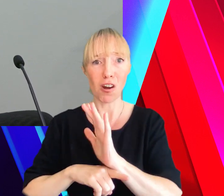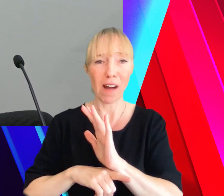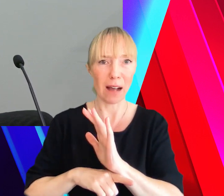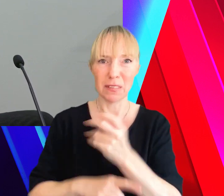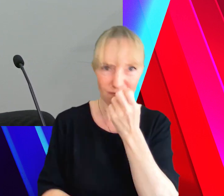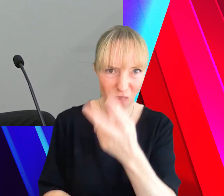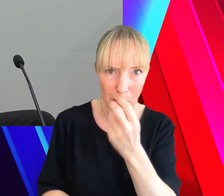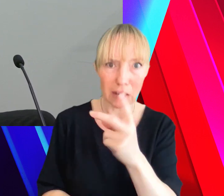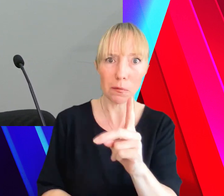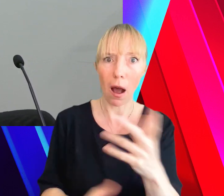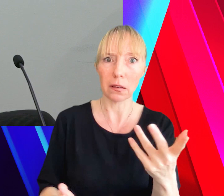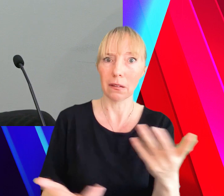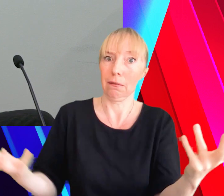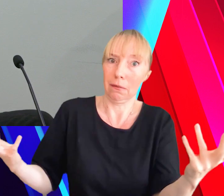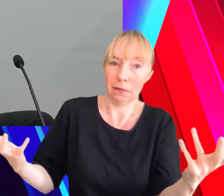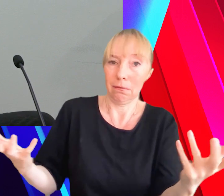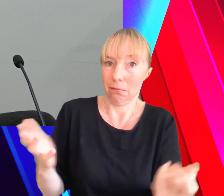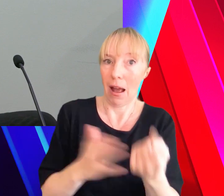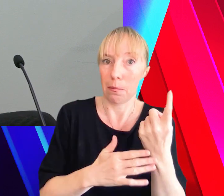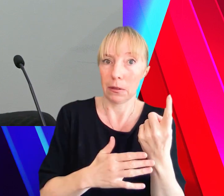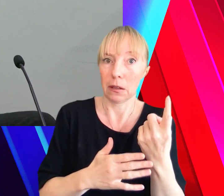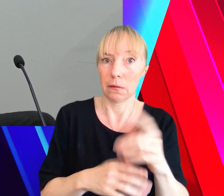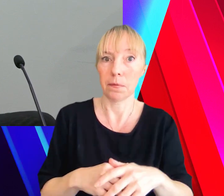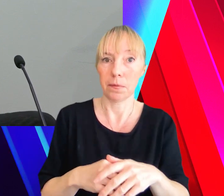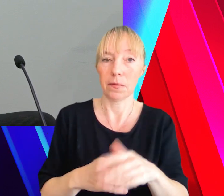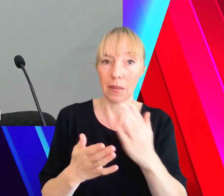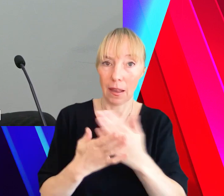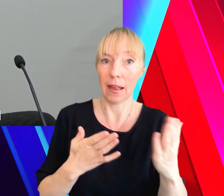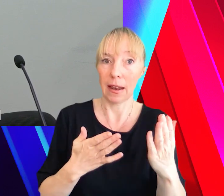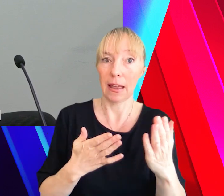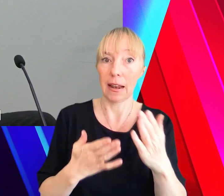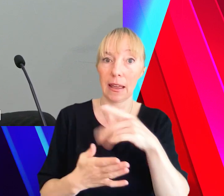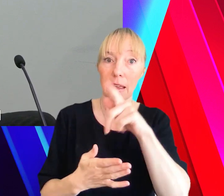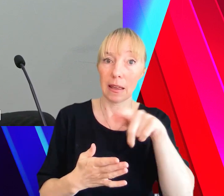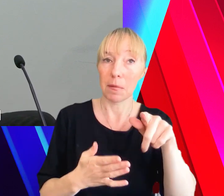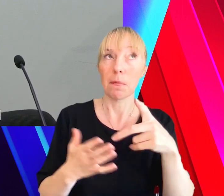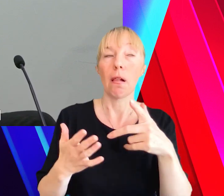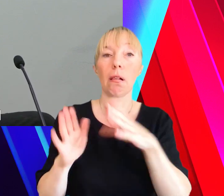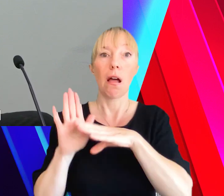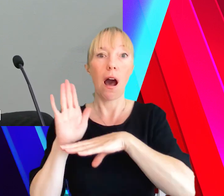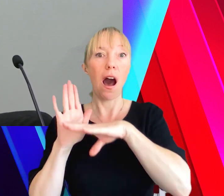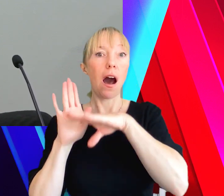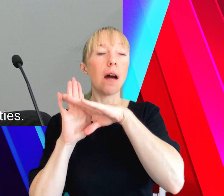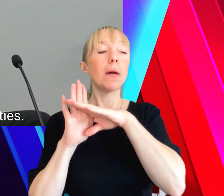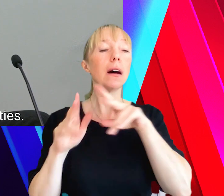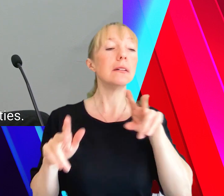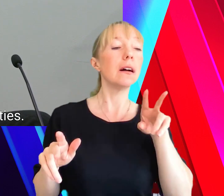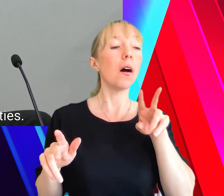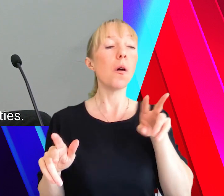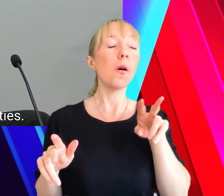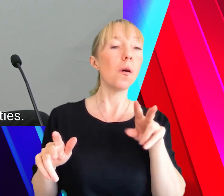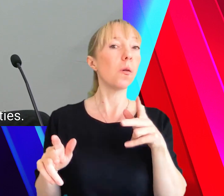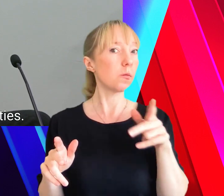but he's got it. So I mean, it clearly people, execs and people higher